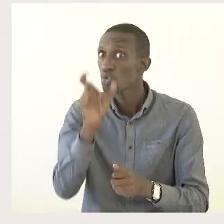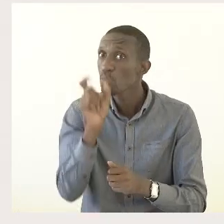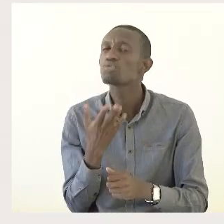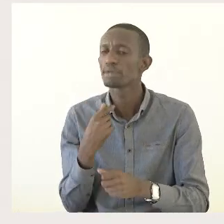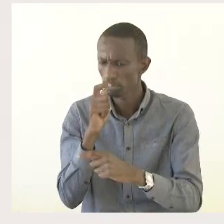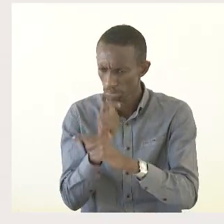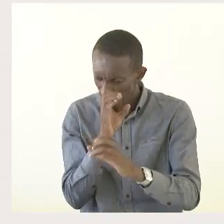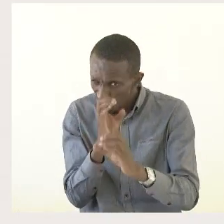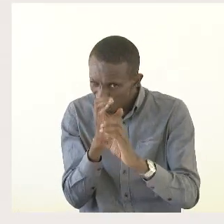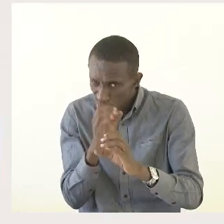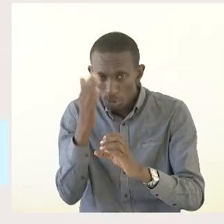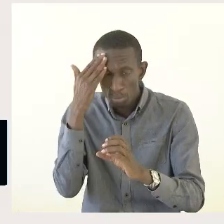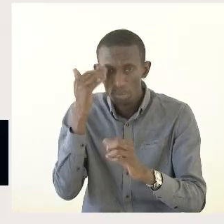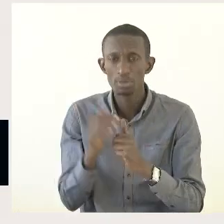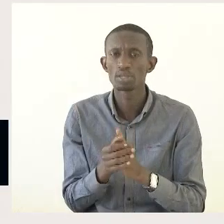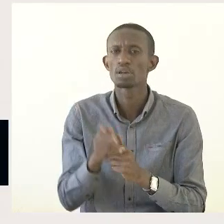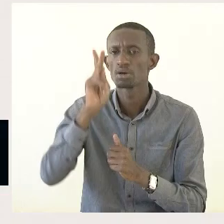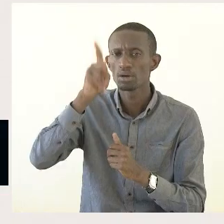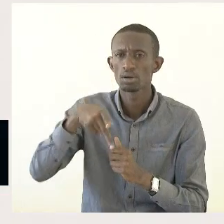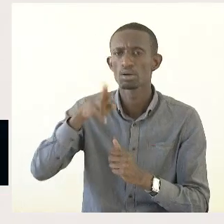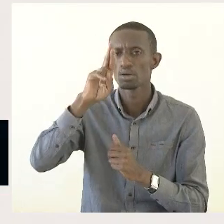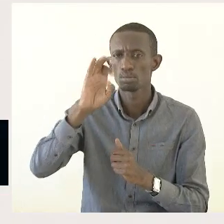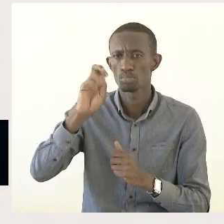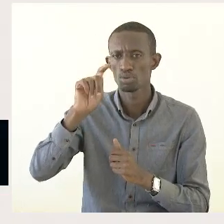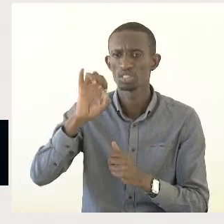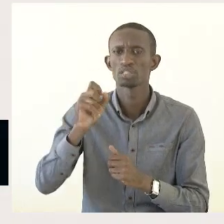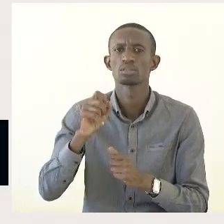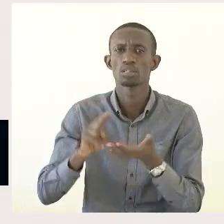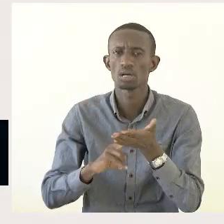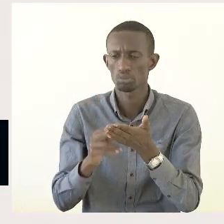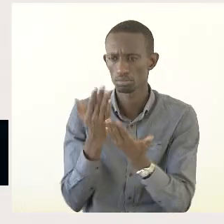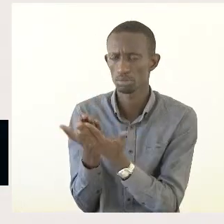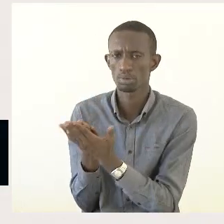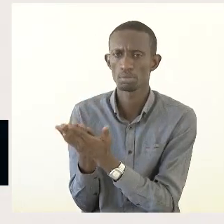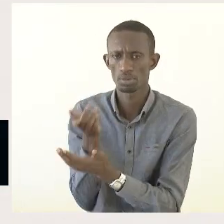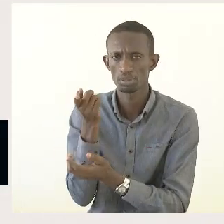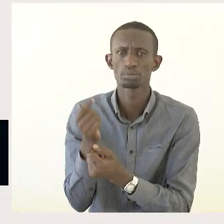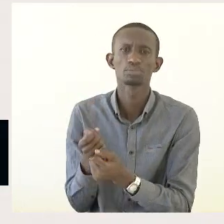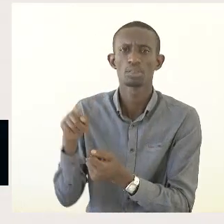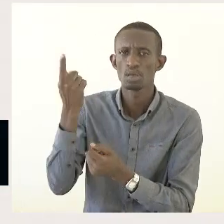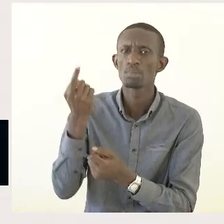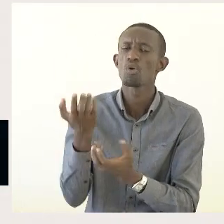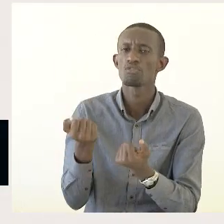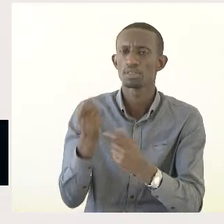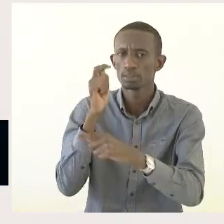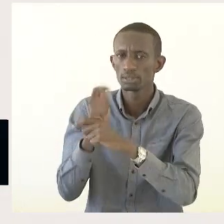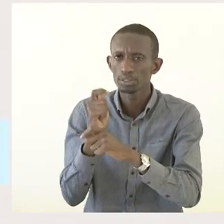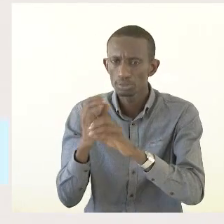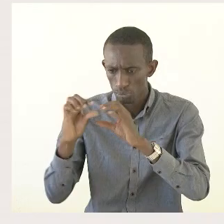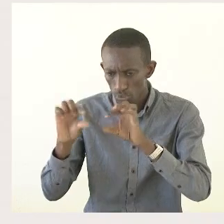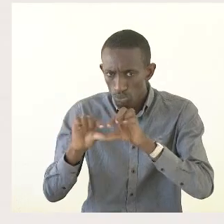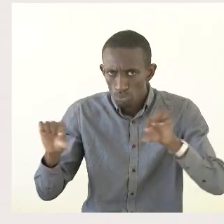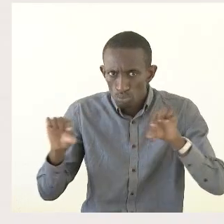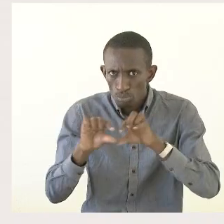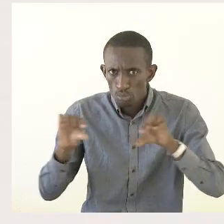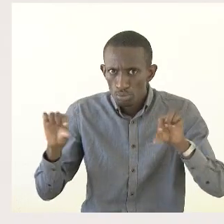by using Meron's, these are the requirements. You must be having test tubes and a test tube breaker. You must be having a source of heat. You